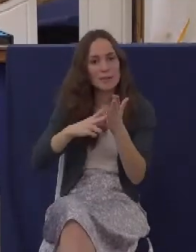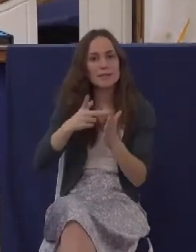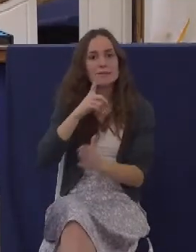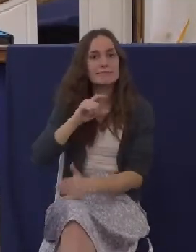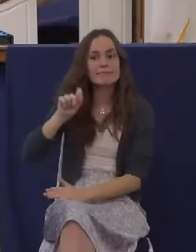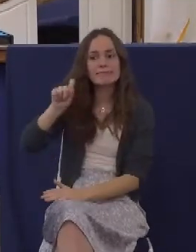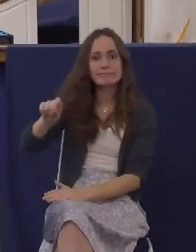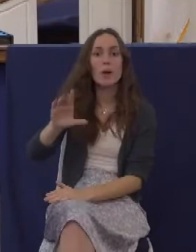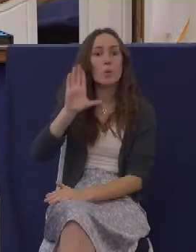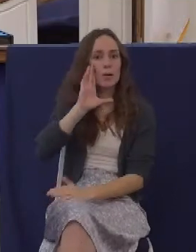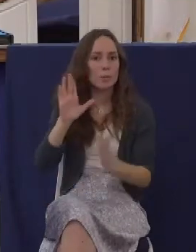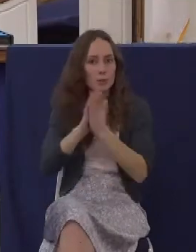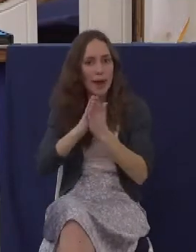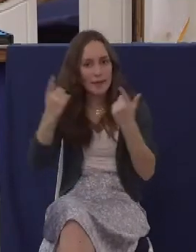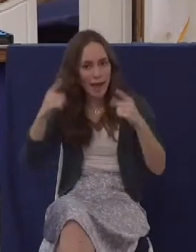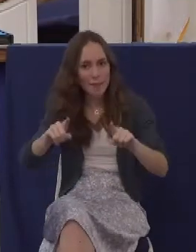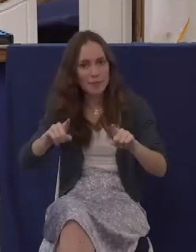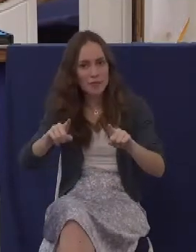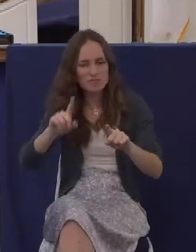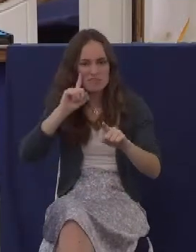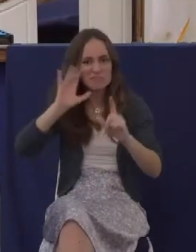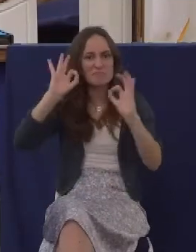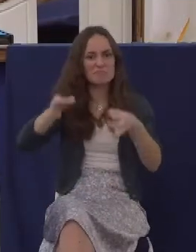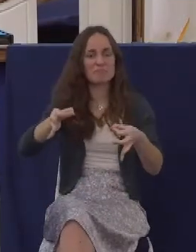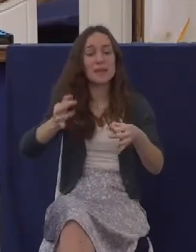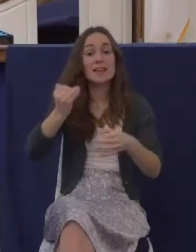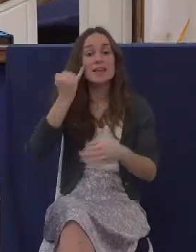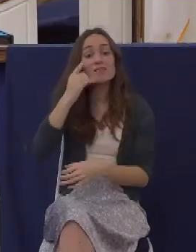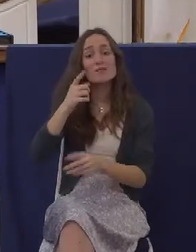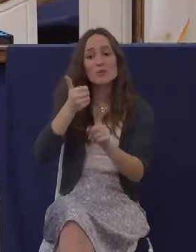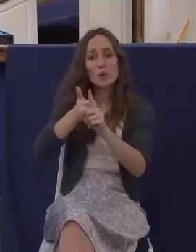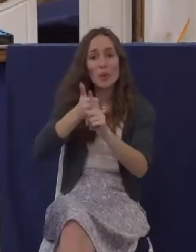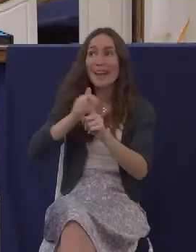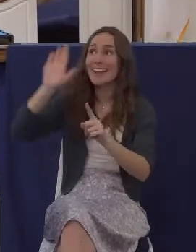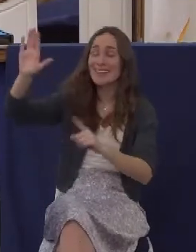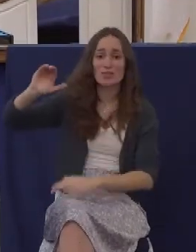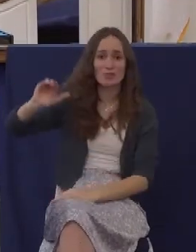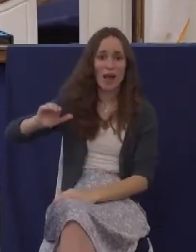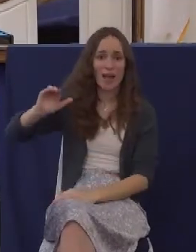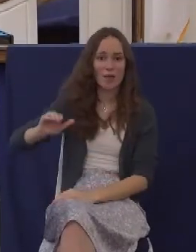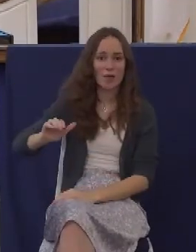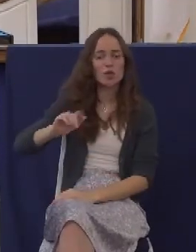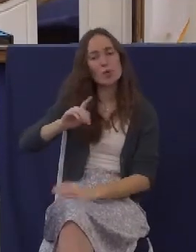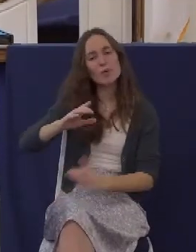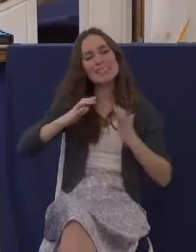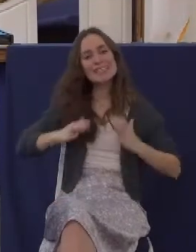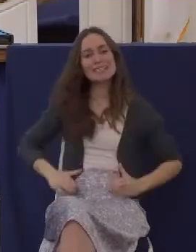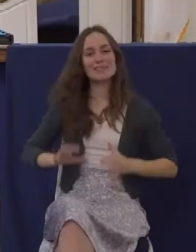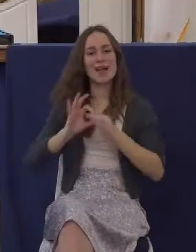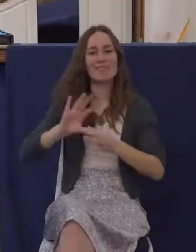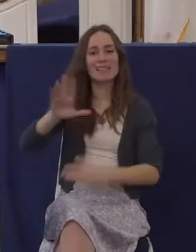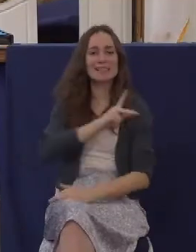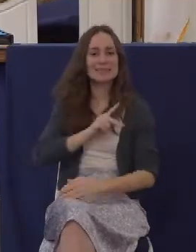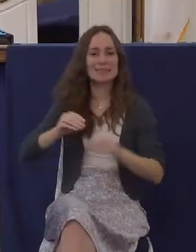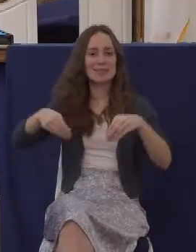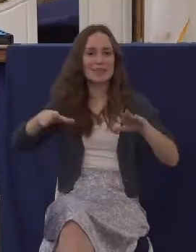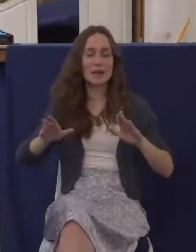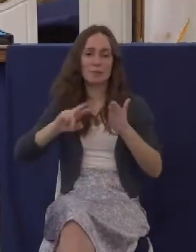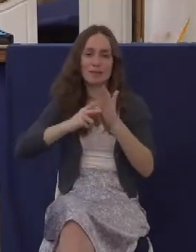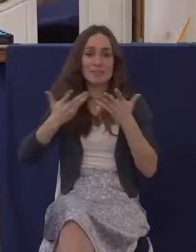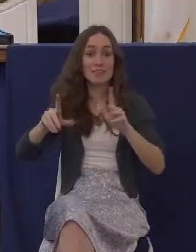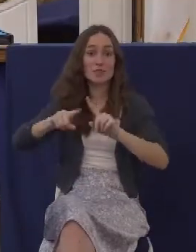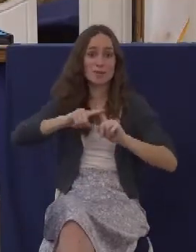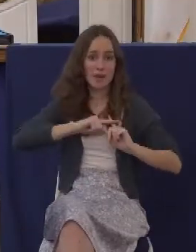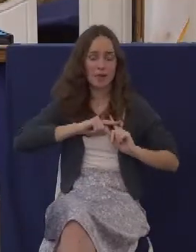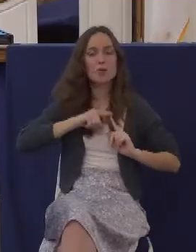pray. If you're a citizen of the kingdom, if you're a child of God, you will pray. That's just a part of the Christian